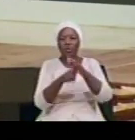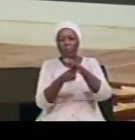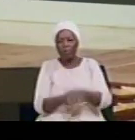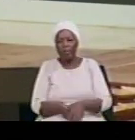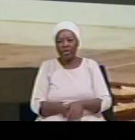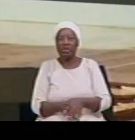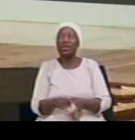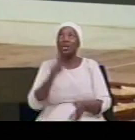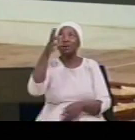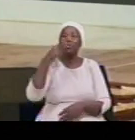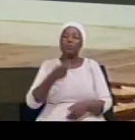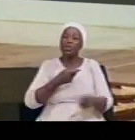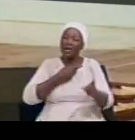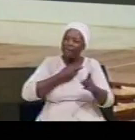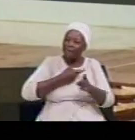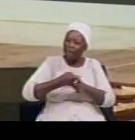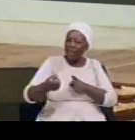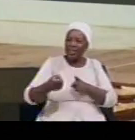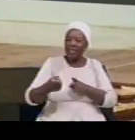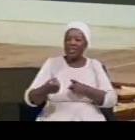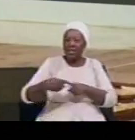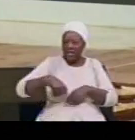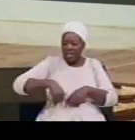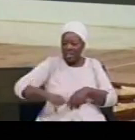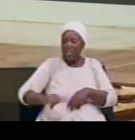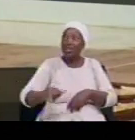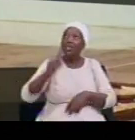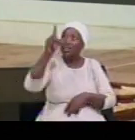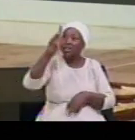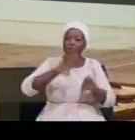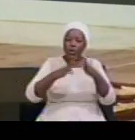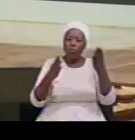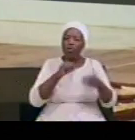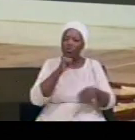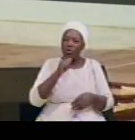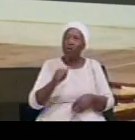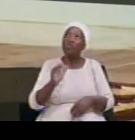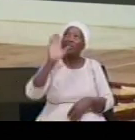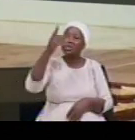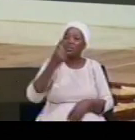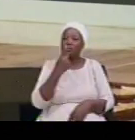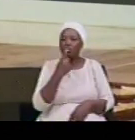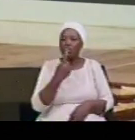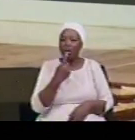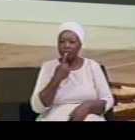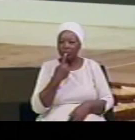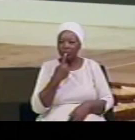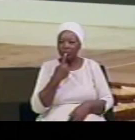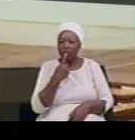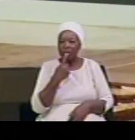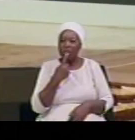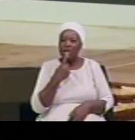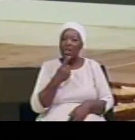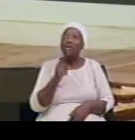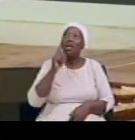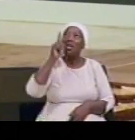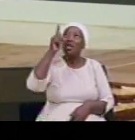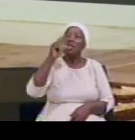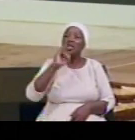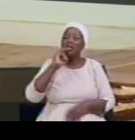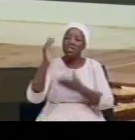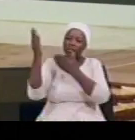afflicted, yet he opened not his mouth. He is brought as a lamb to